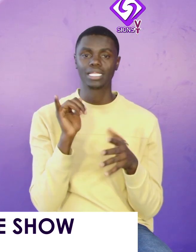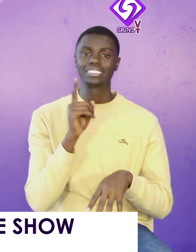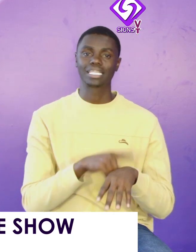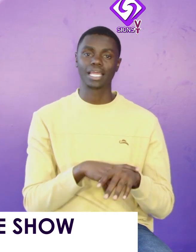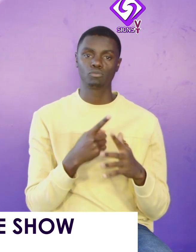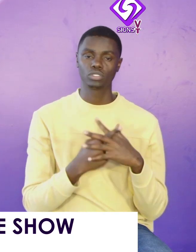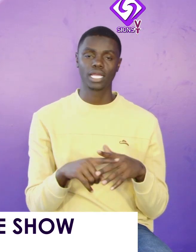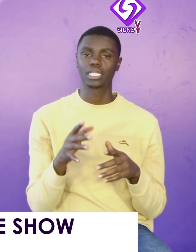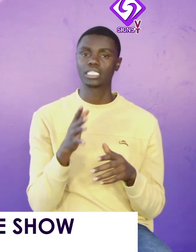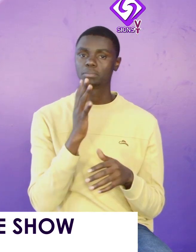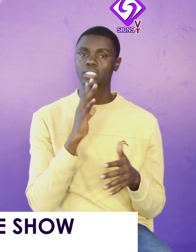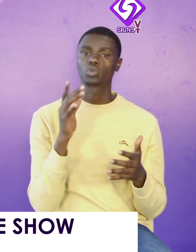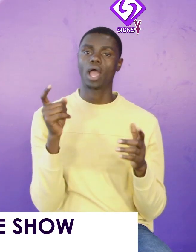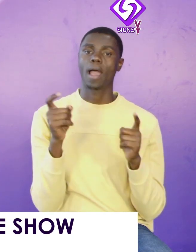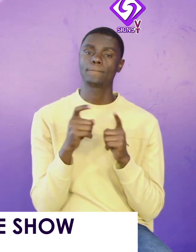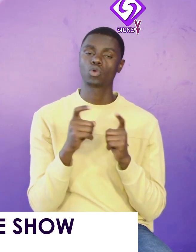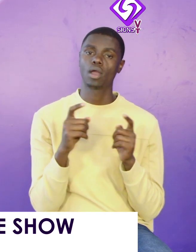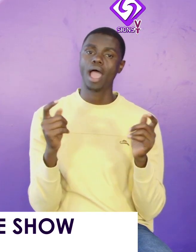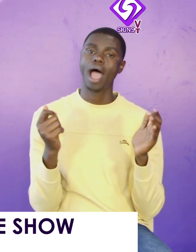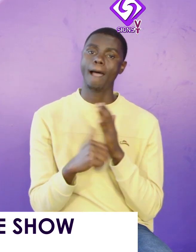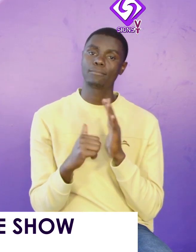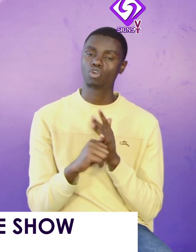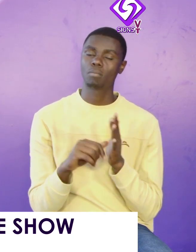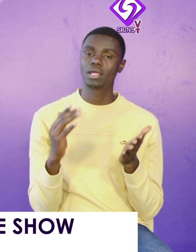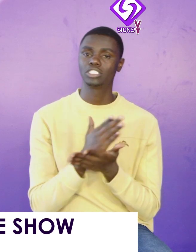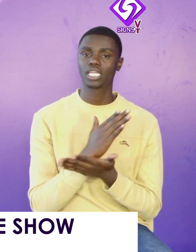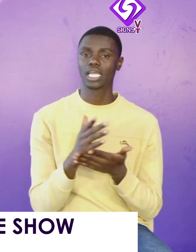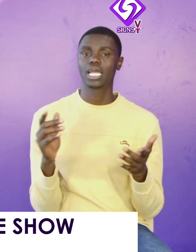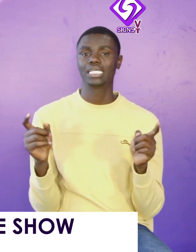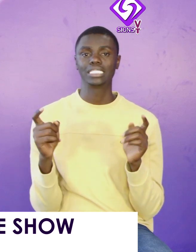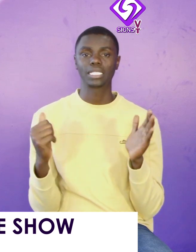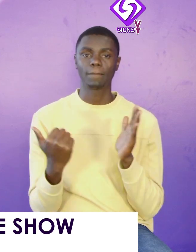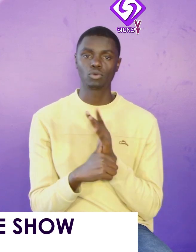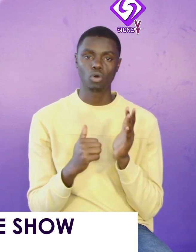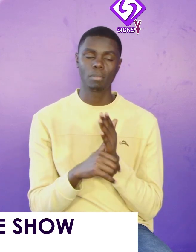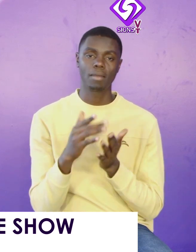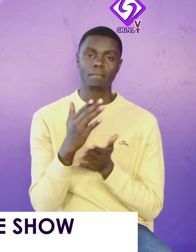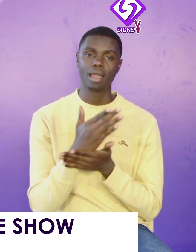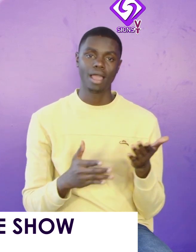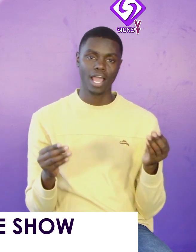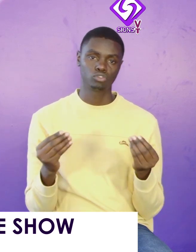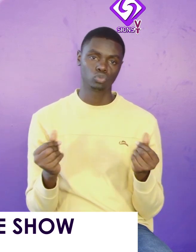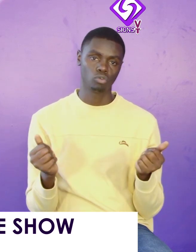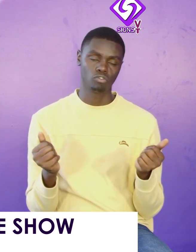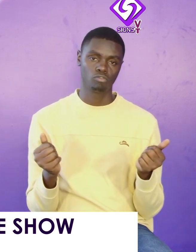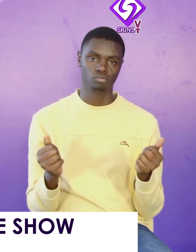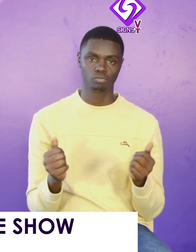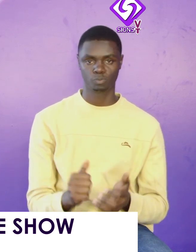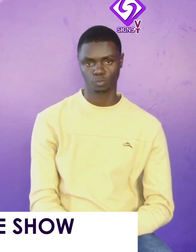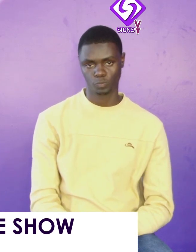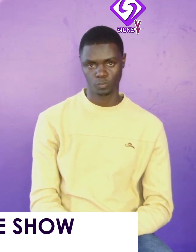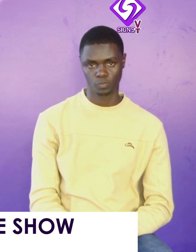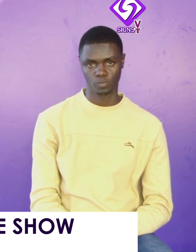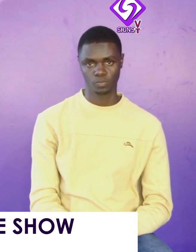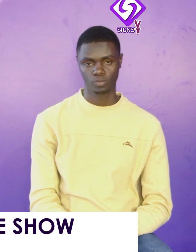A problem shared is a problem half solved. Did you hear that? A problem shared is a problem half